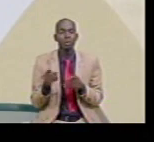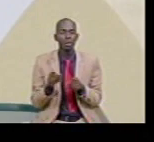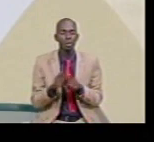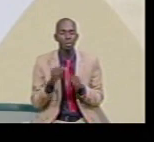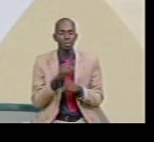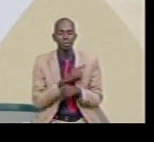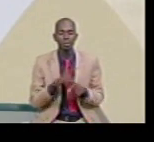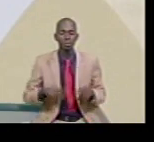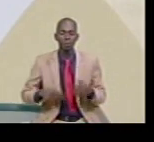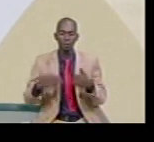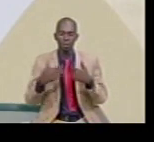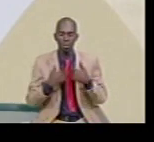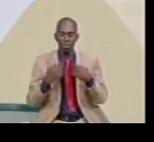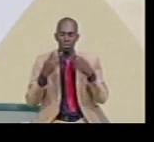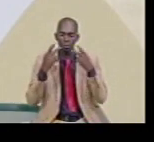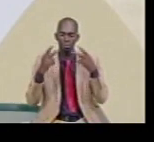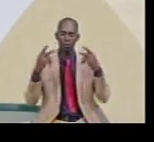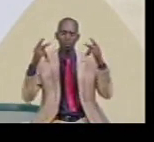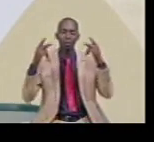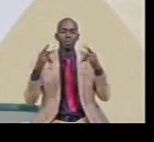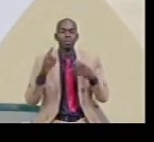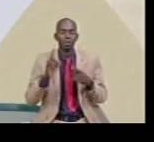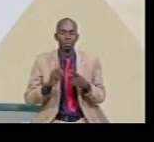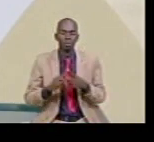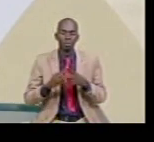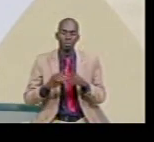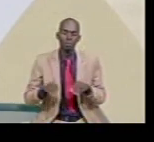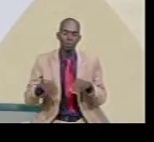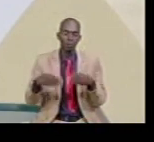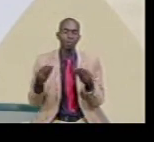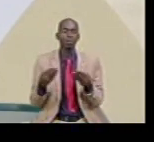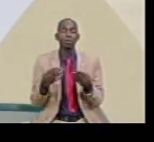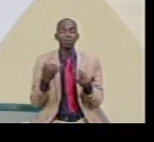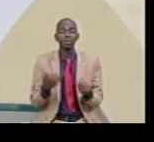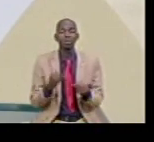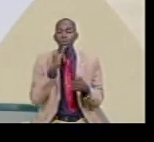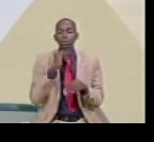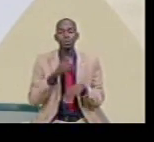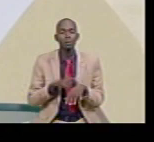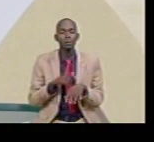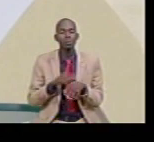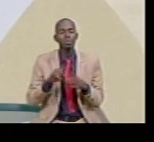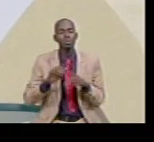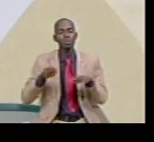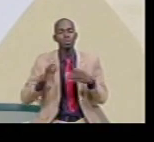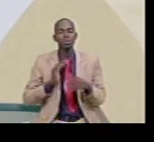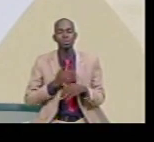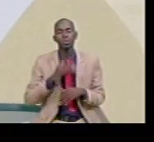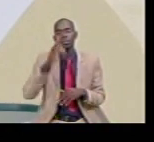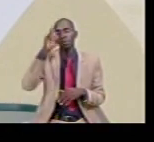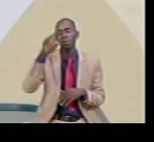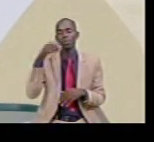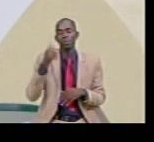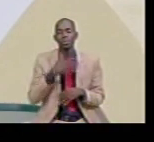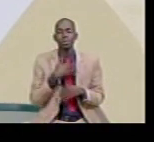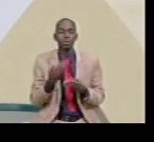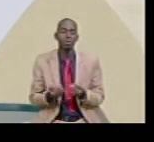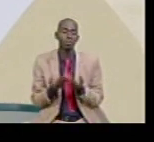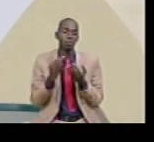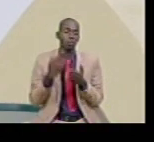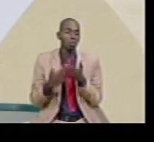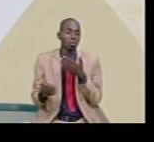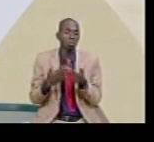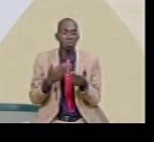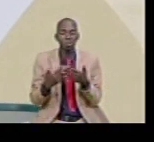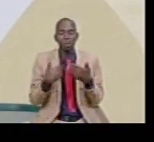prepared him. It's time to give a tithe and offering. You put your hand in your pocket and your bag and your